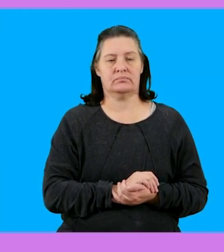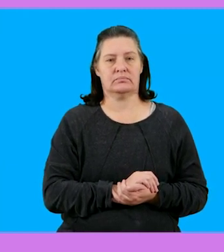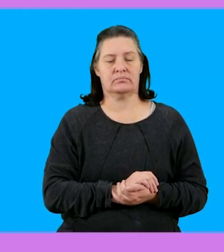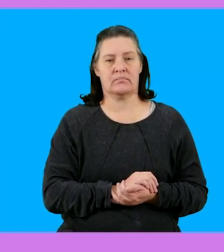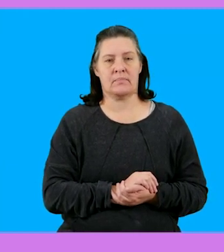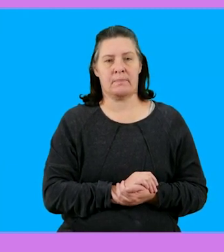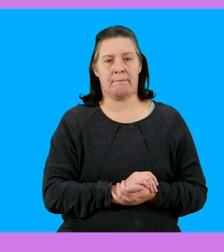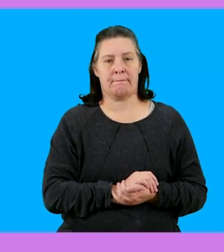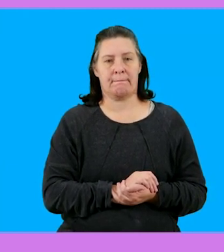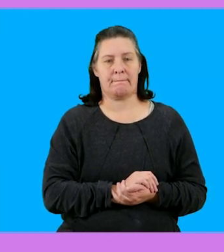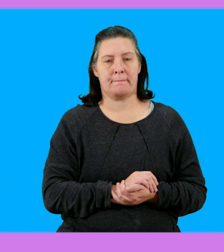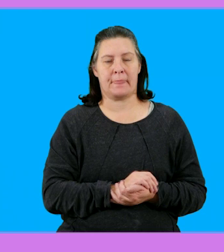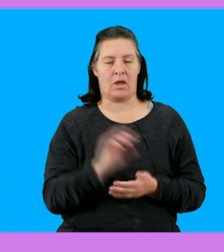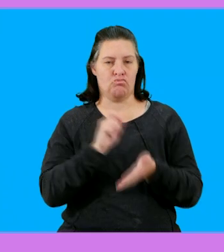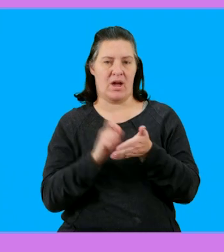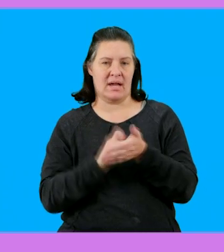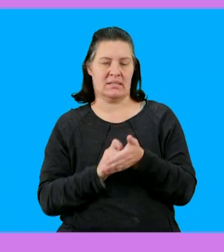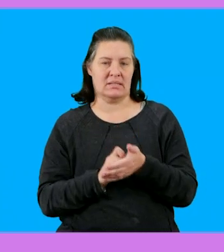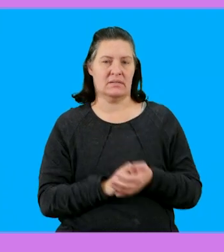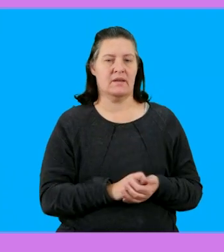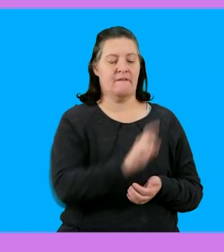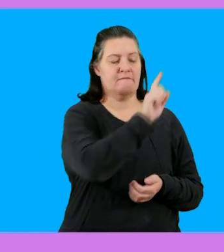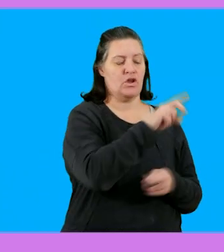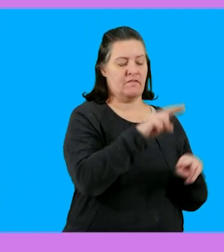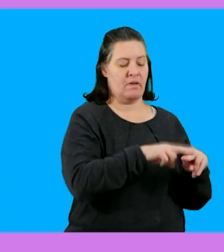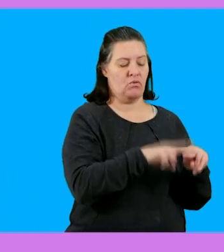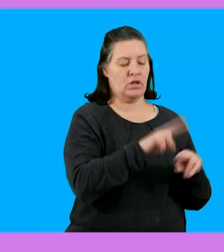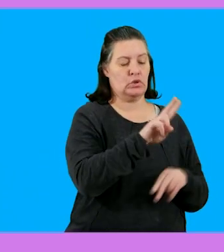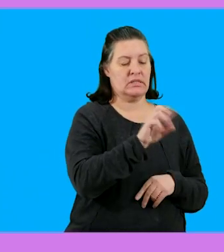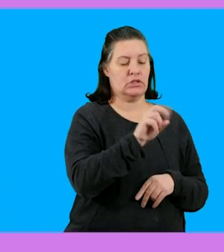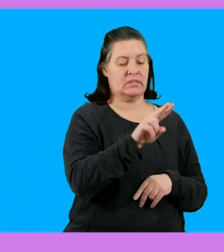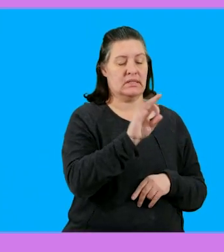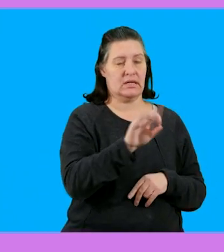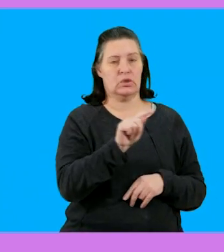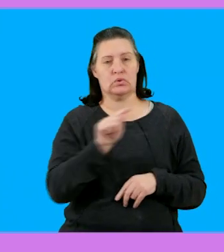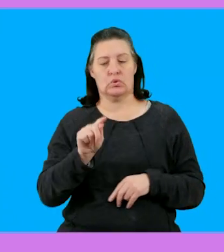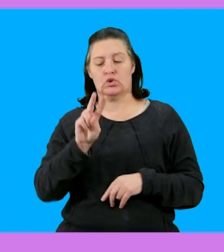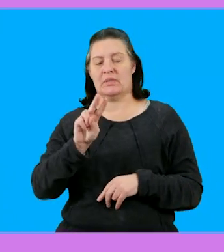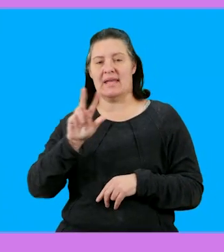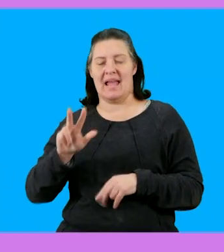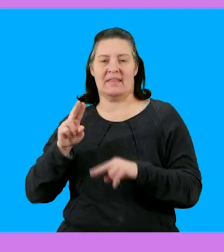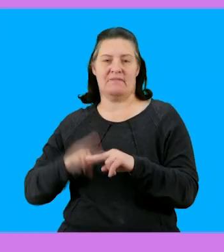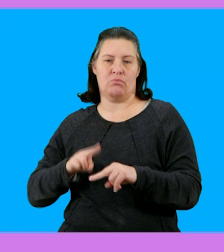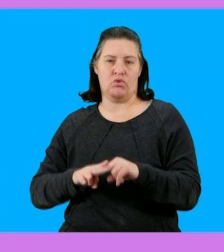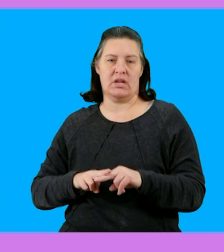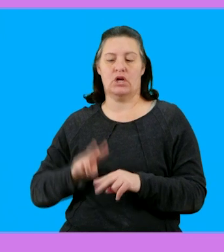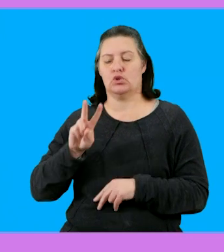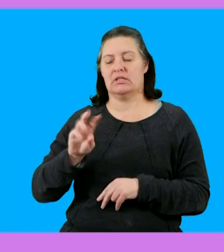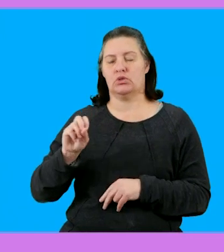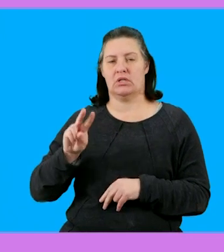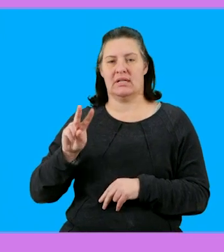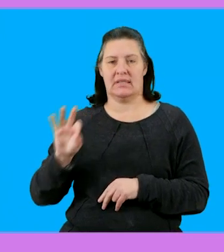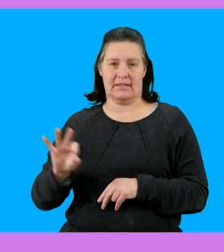2023 to the last day of that specific month, which is the 28th of